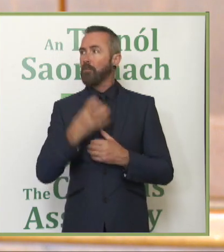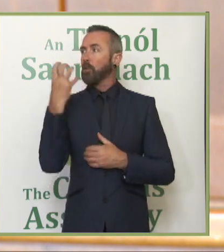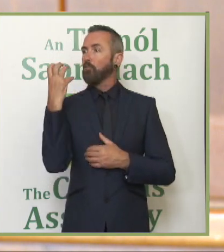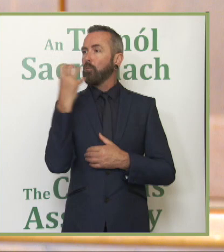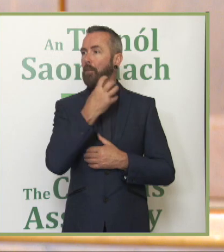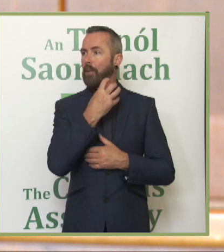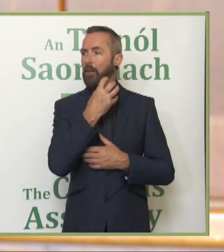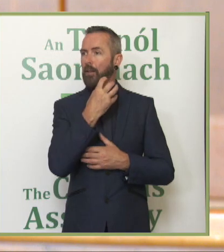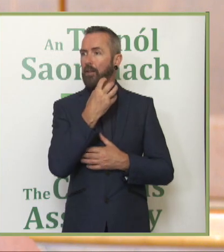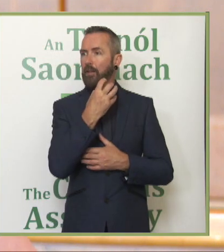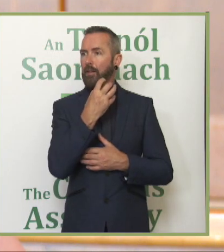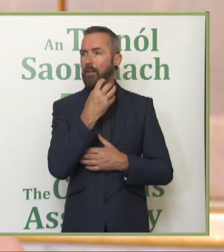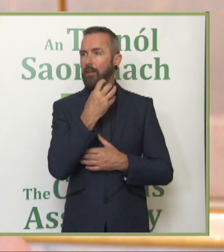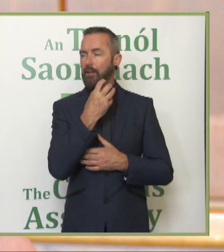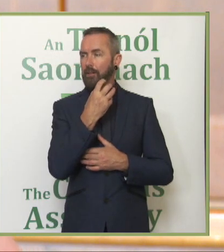criminal,